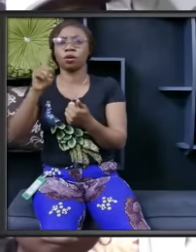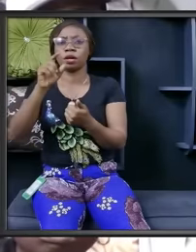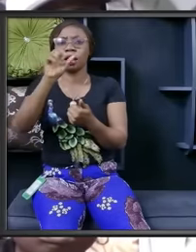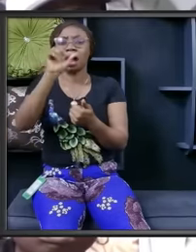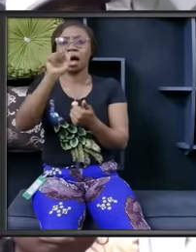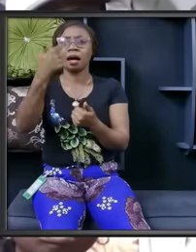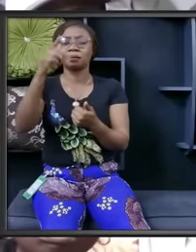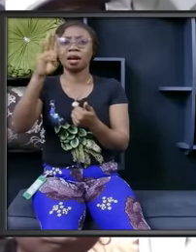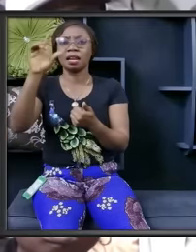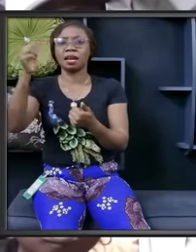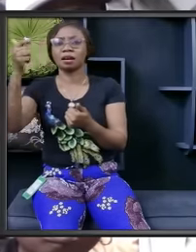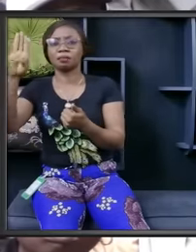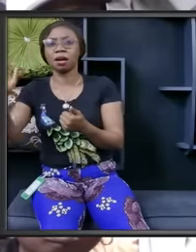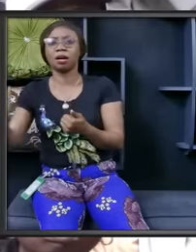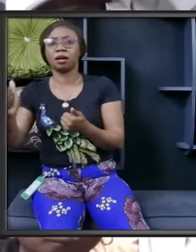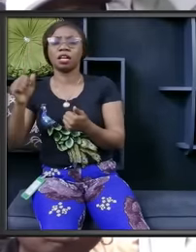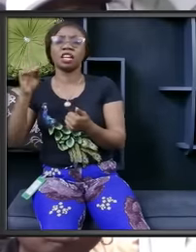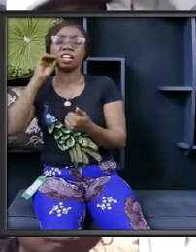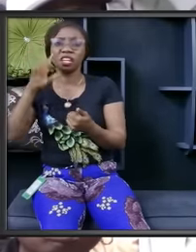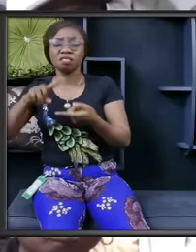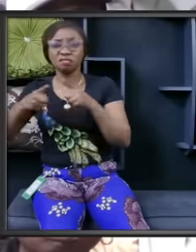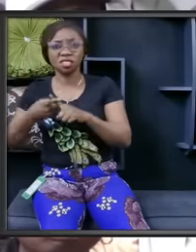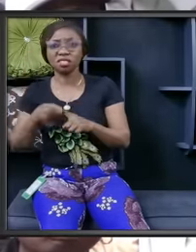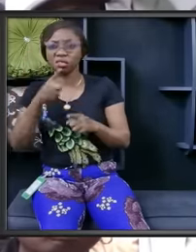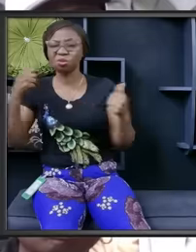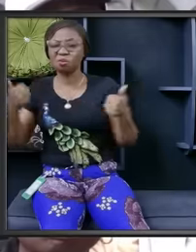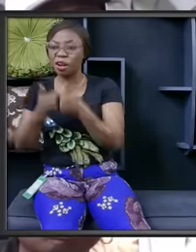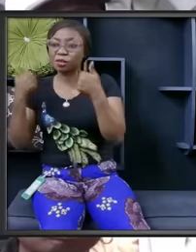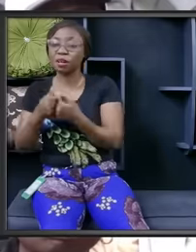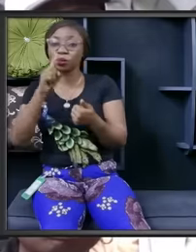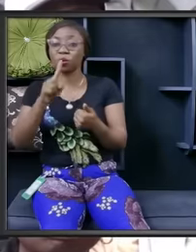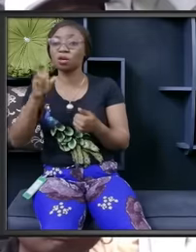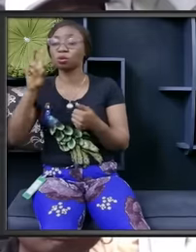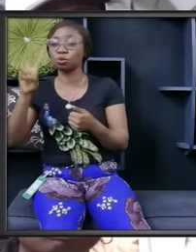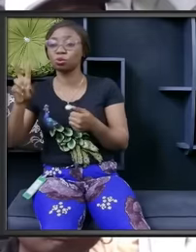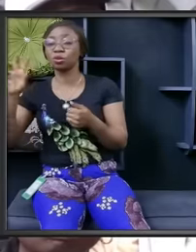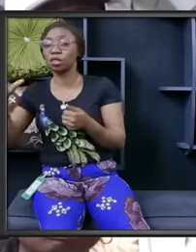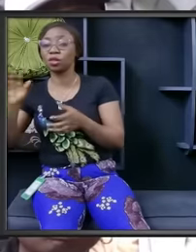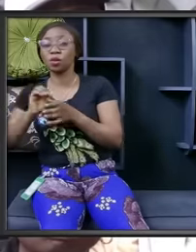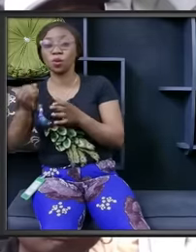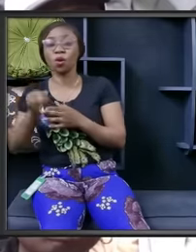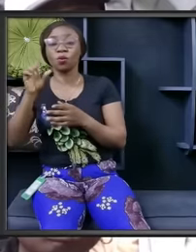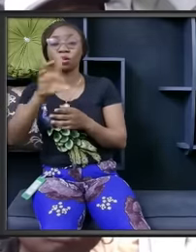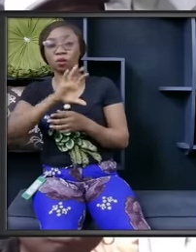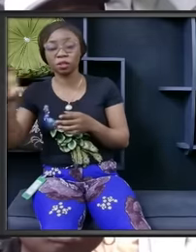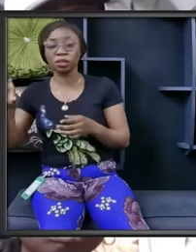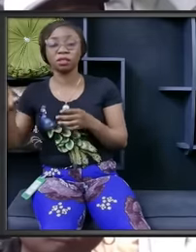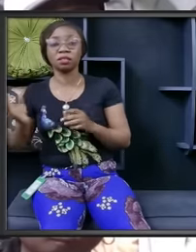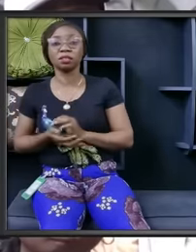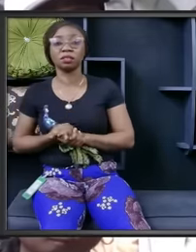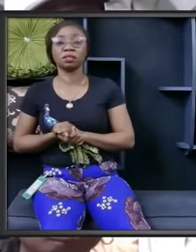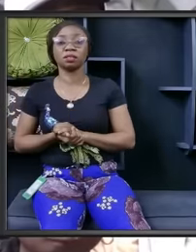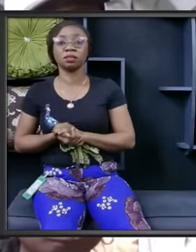this thing, girlfriend, madam, you go fight one or two or three or 100. He speak for Igbo language. He